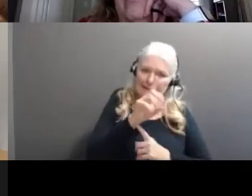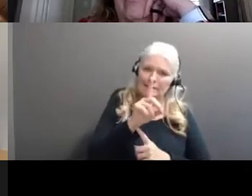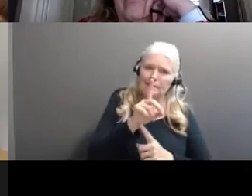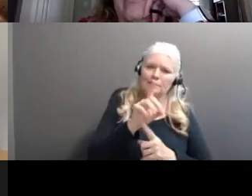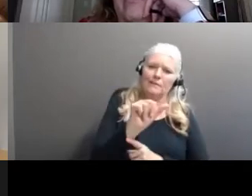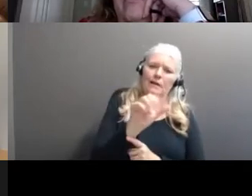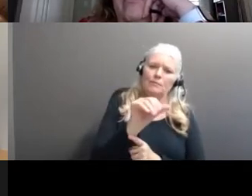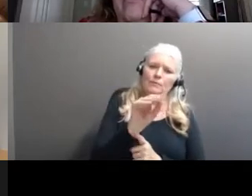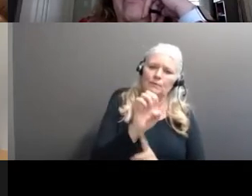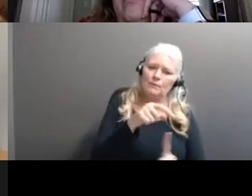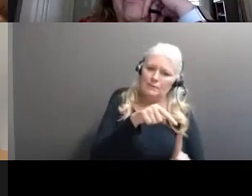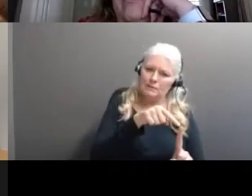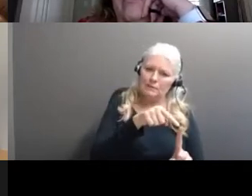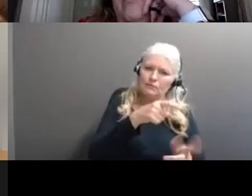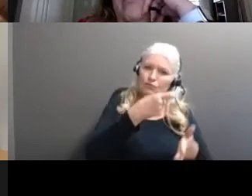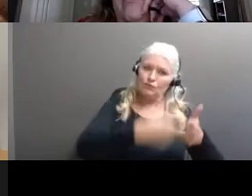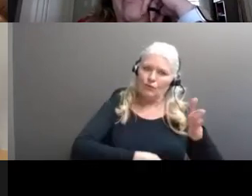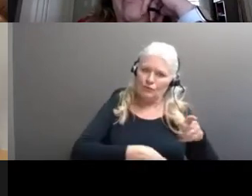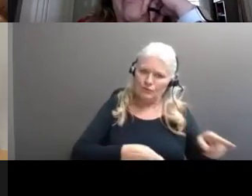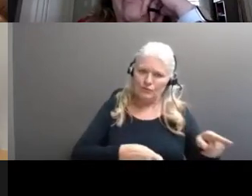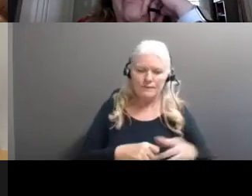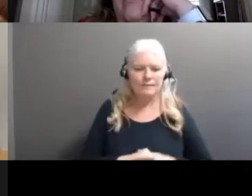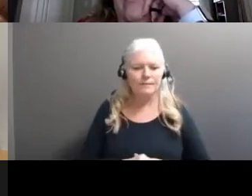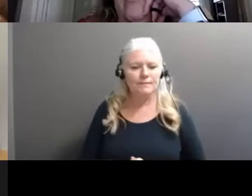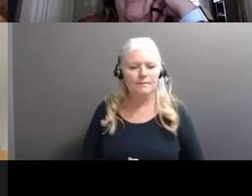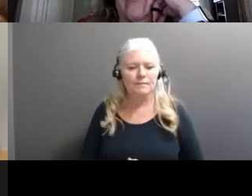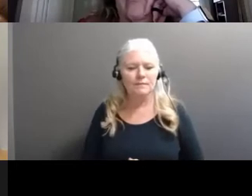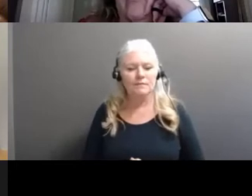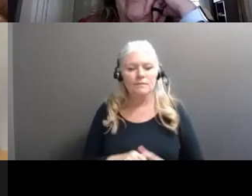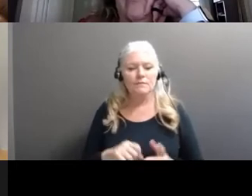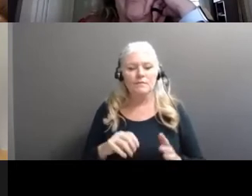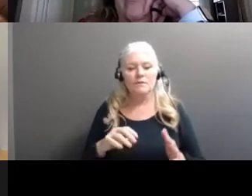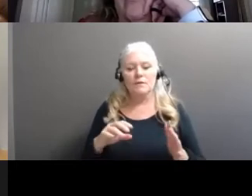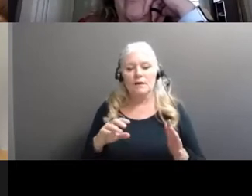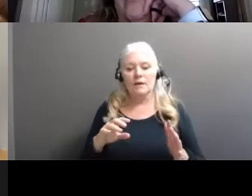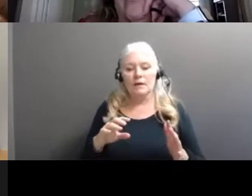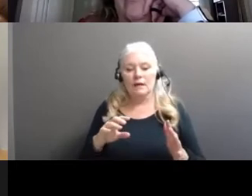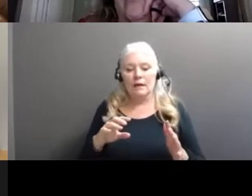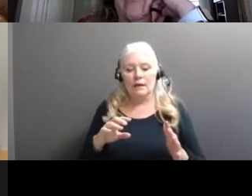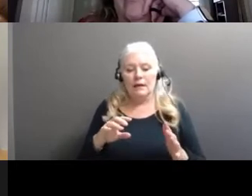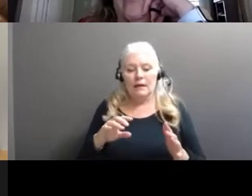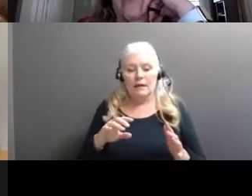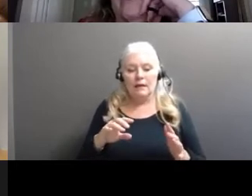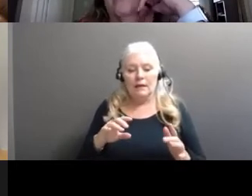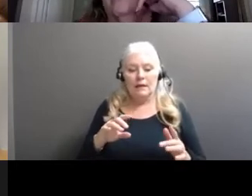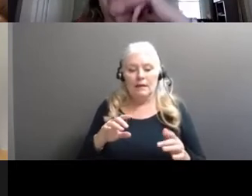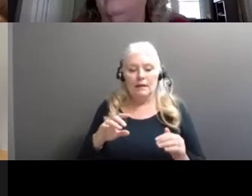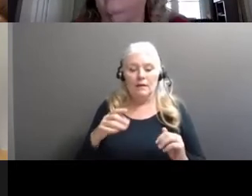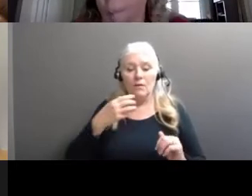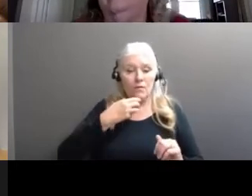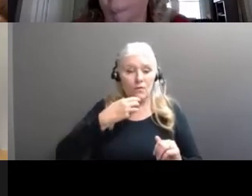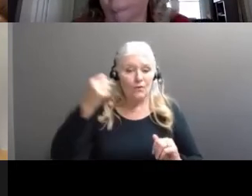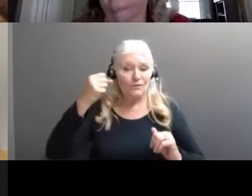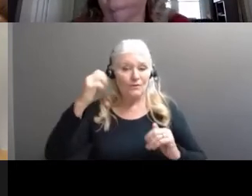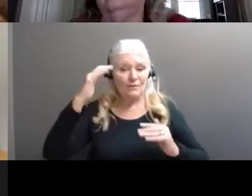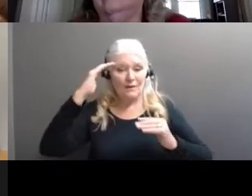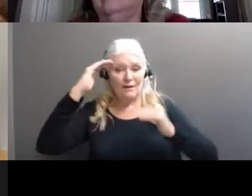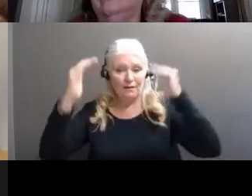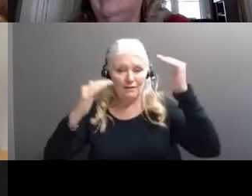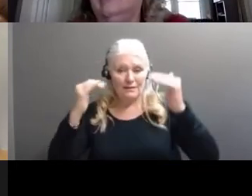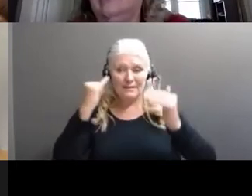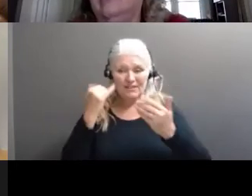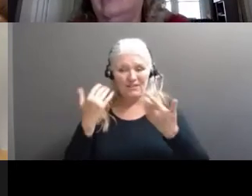that when, and I think this is a big when for us, which we've acknowledged, when older adults have been harmed and are willing